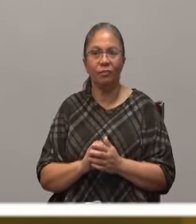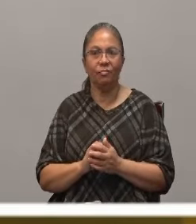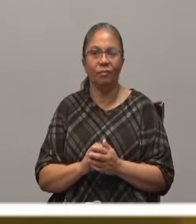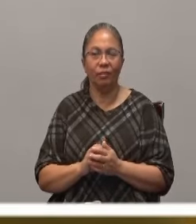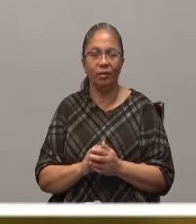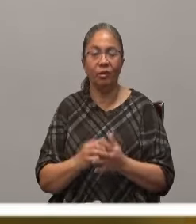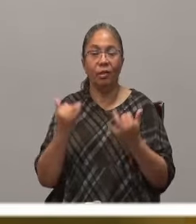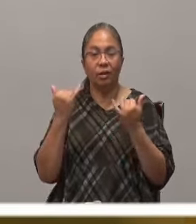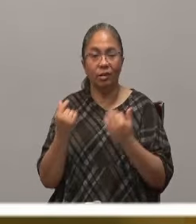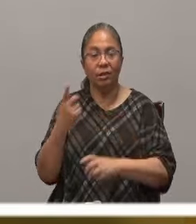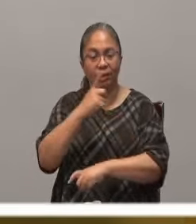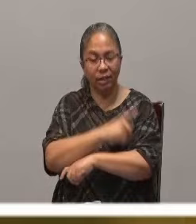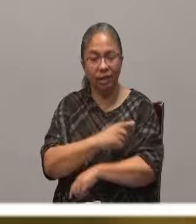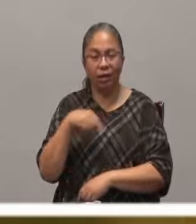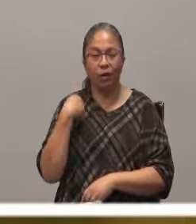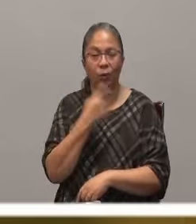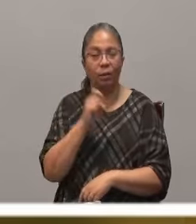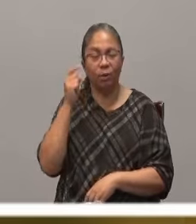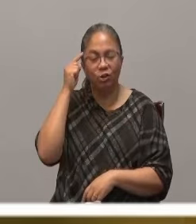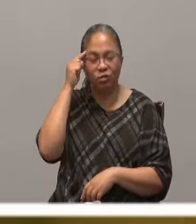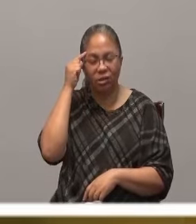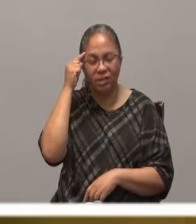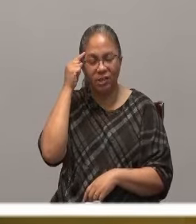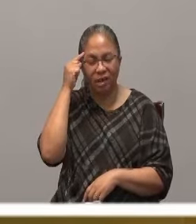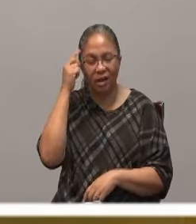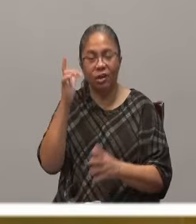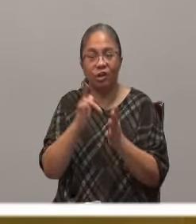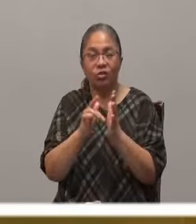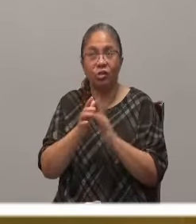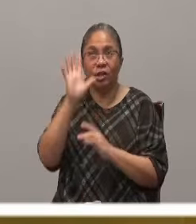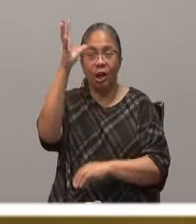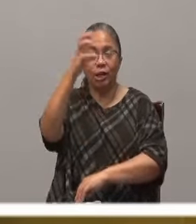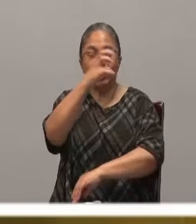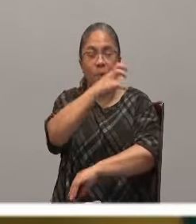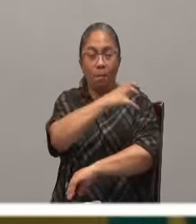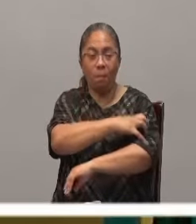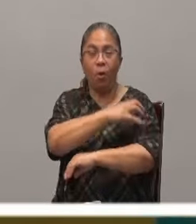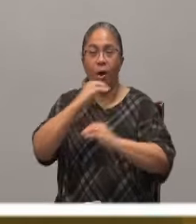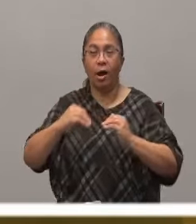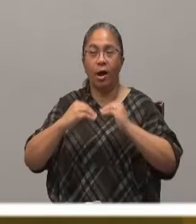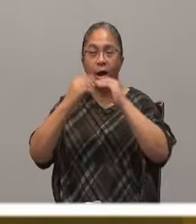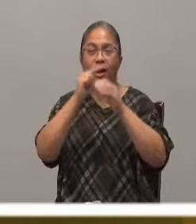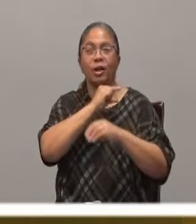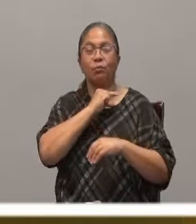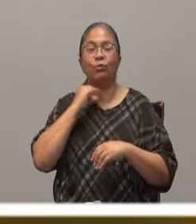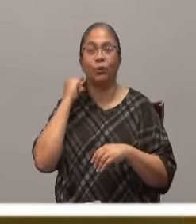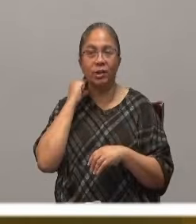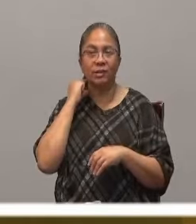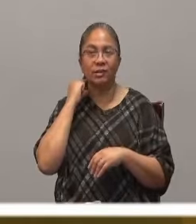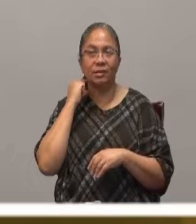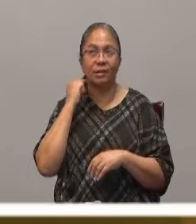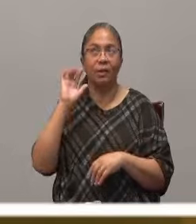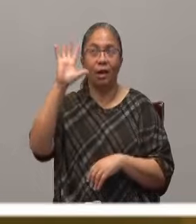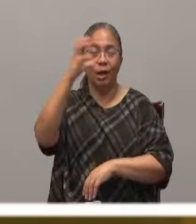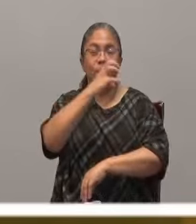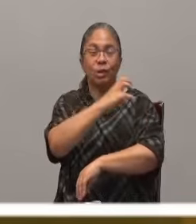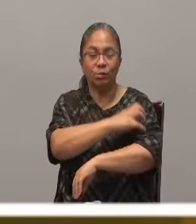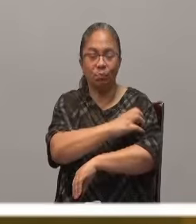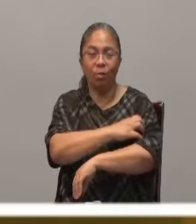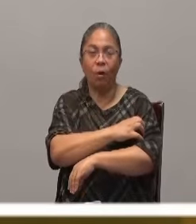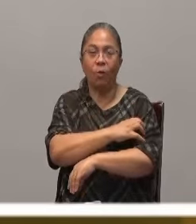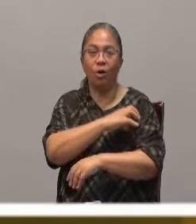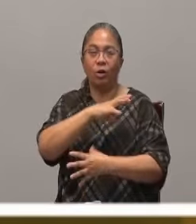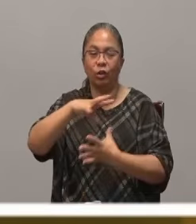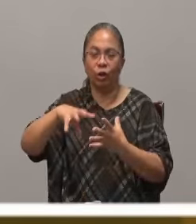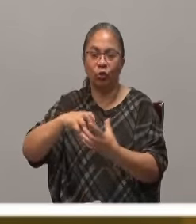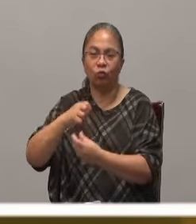Let us today recognize the power of Jesus as high priest, the power of Jesus to destroy